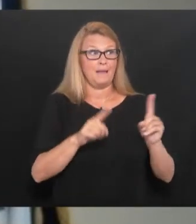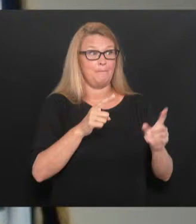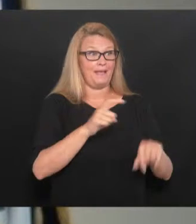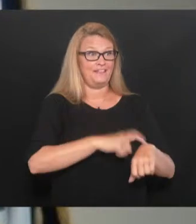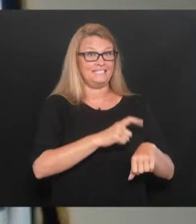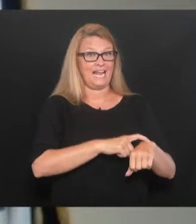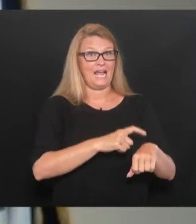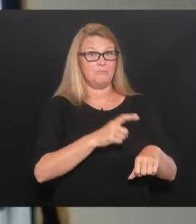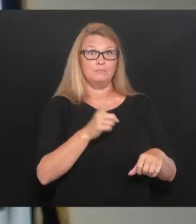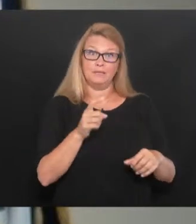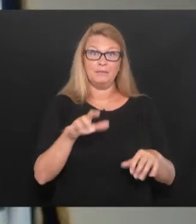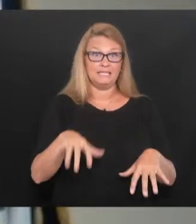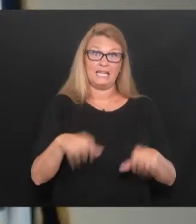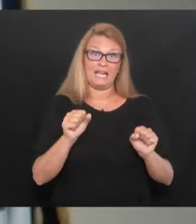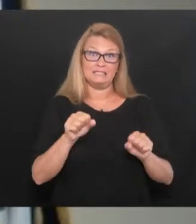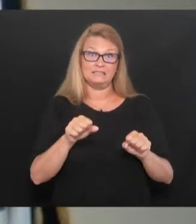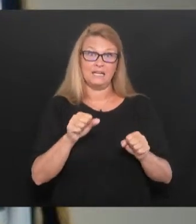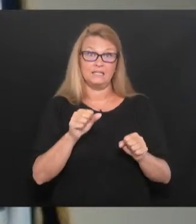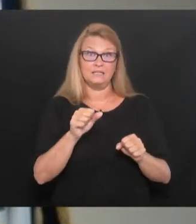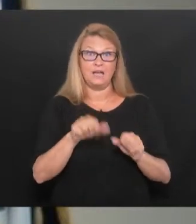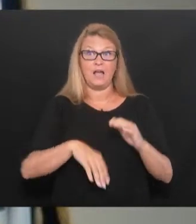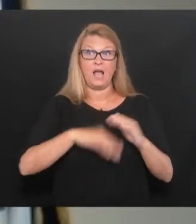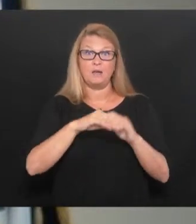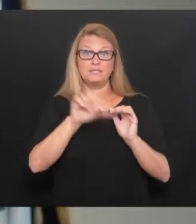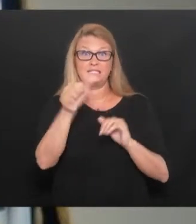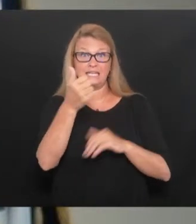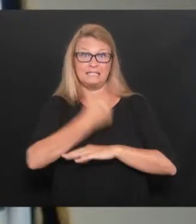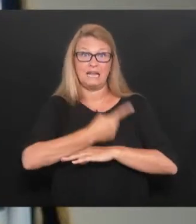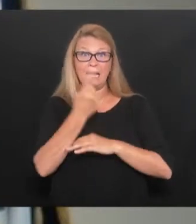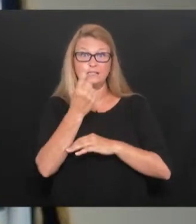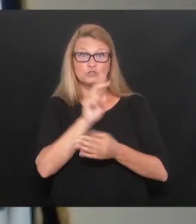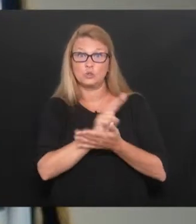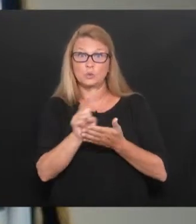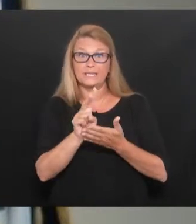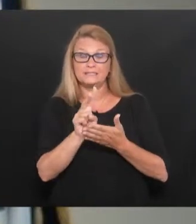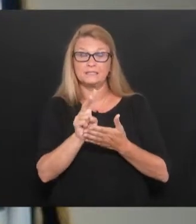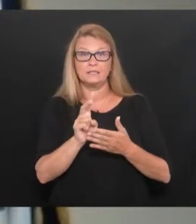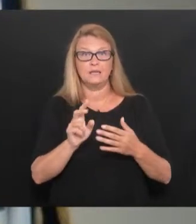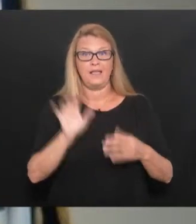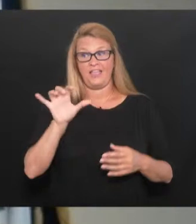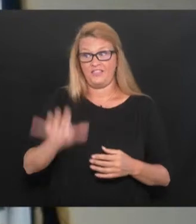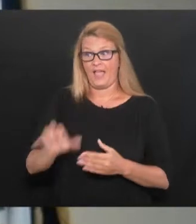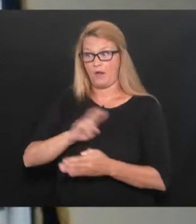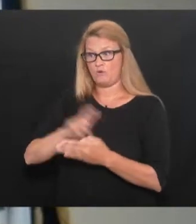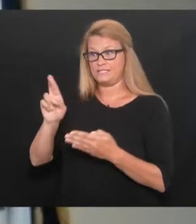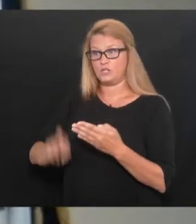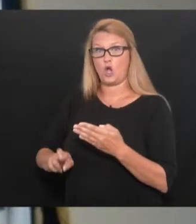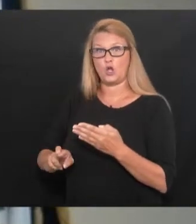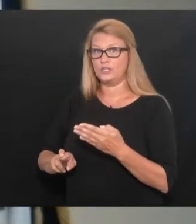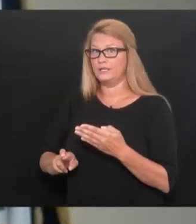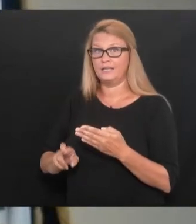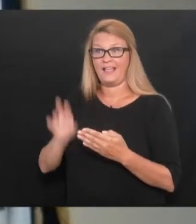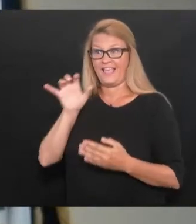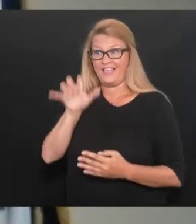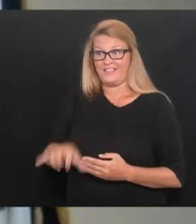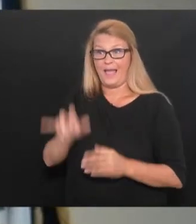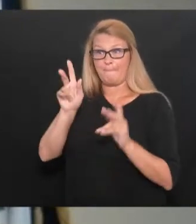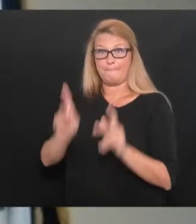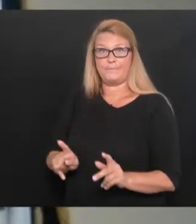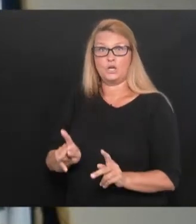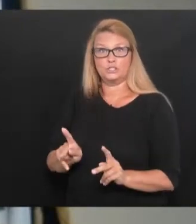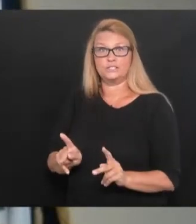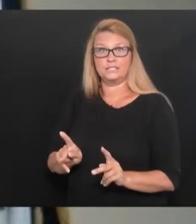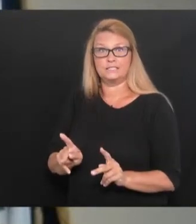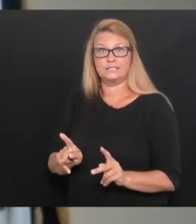and it can take longer, up to 10 days to 2 weeks. So by the time we get that result back, that individual who